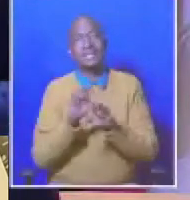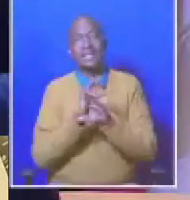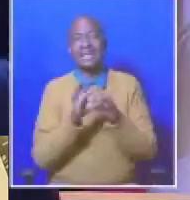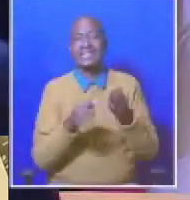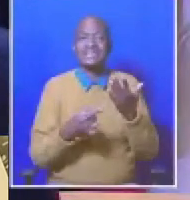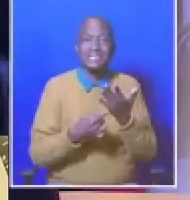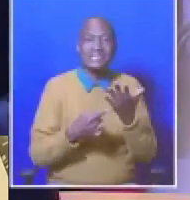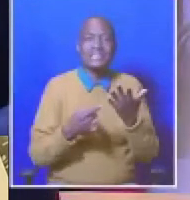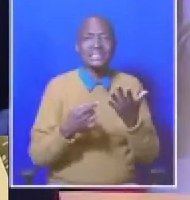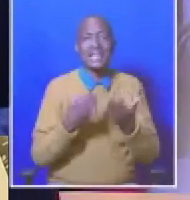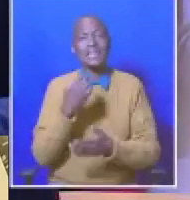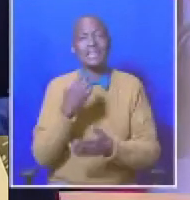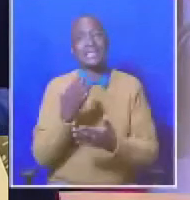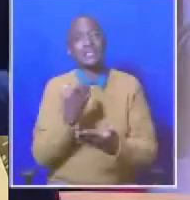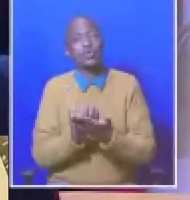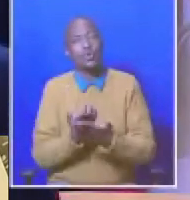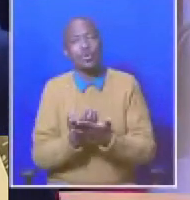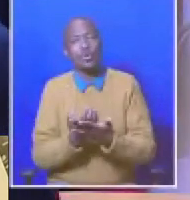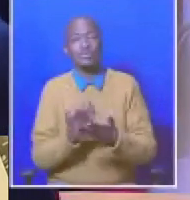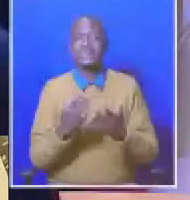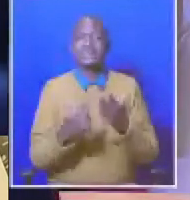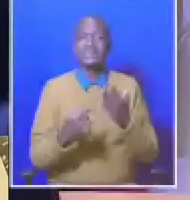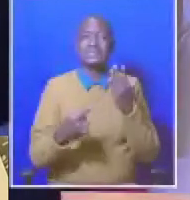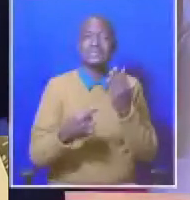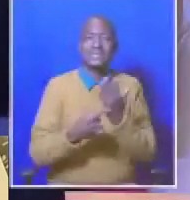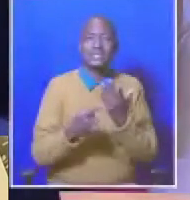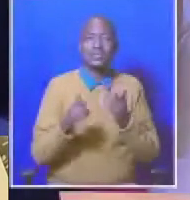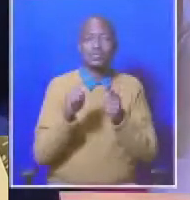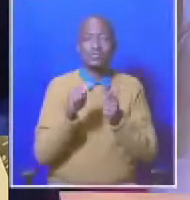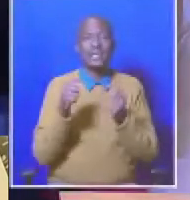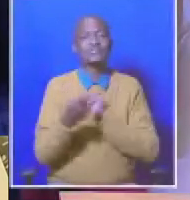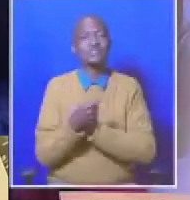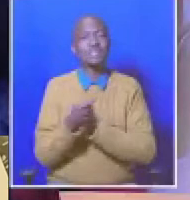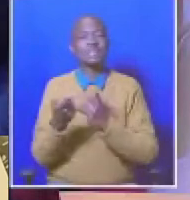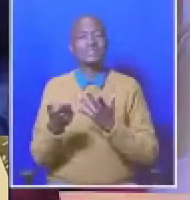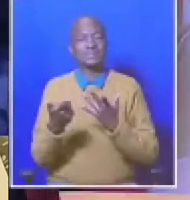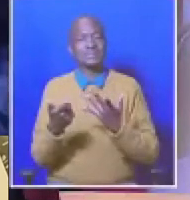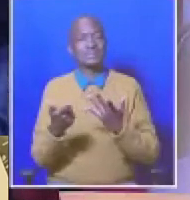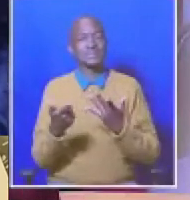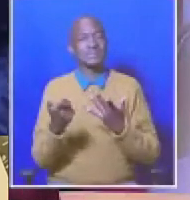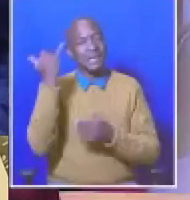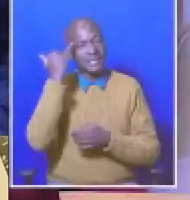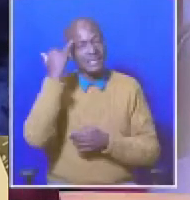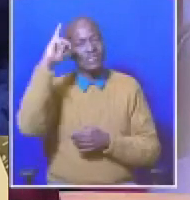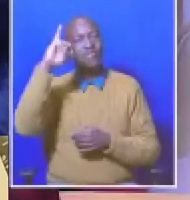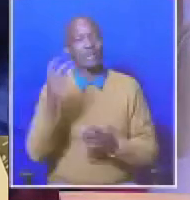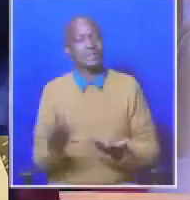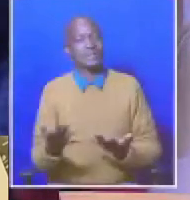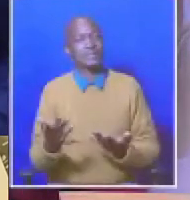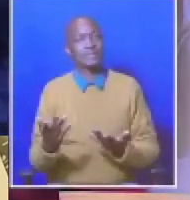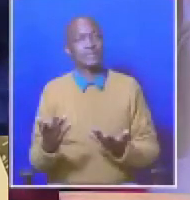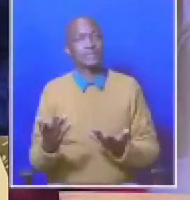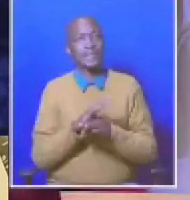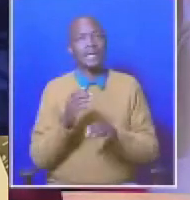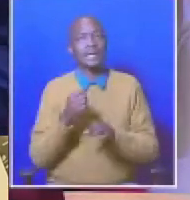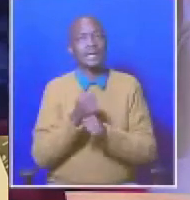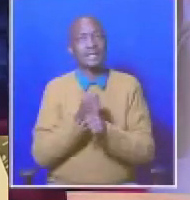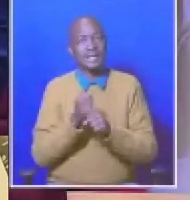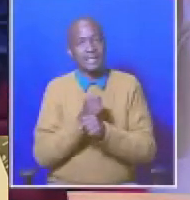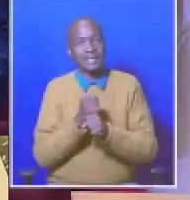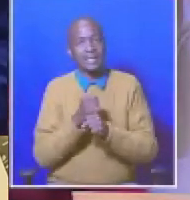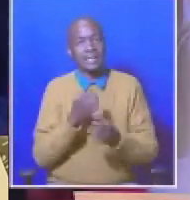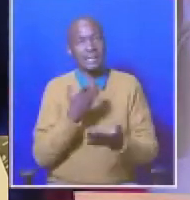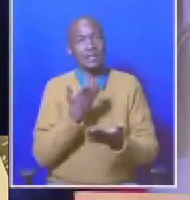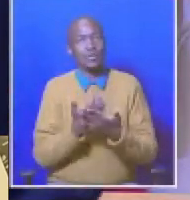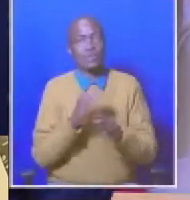digital economy, technological innovation, and even, if you like, the green economy? Thank you,